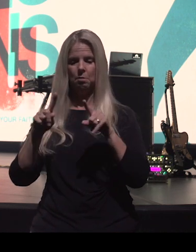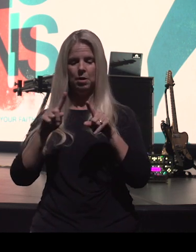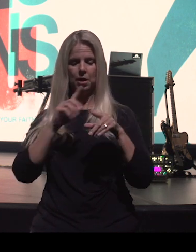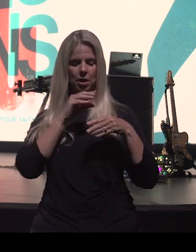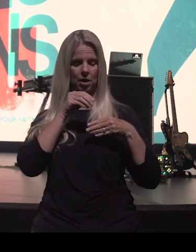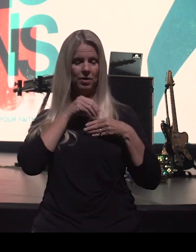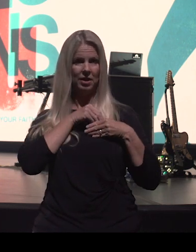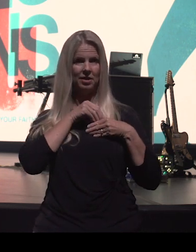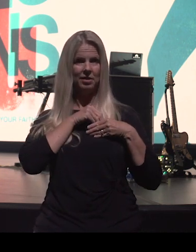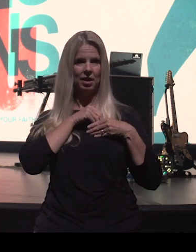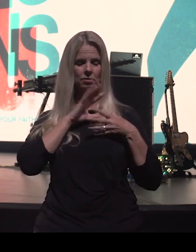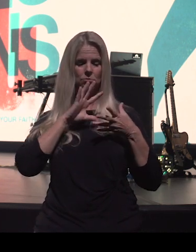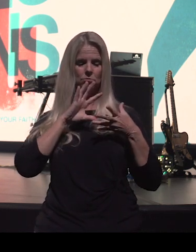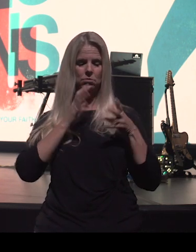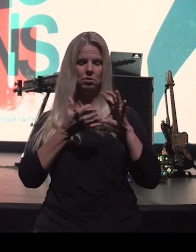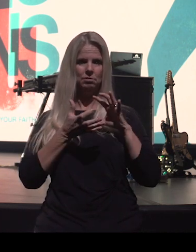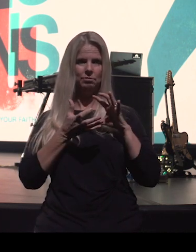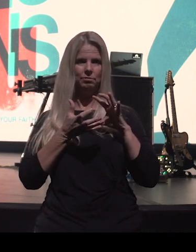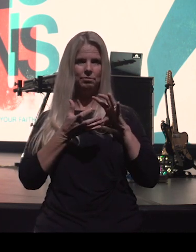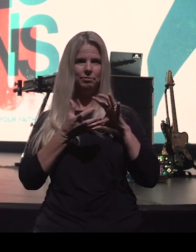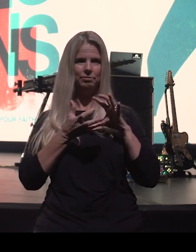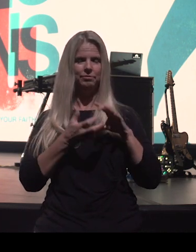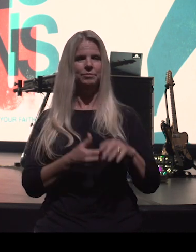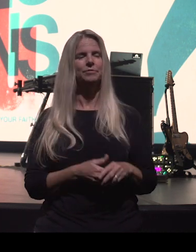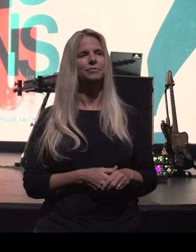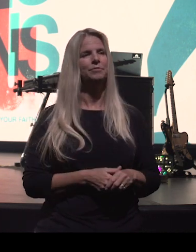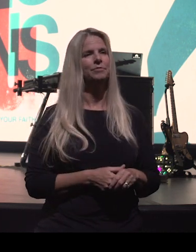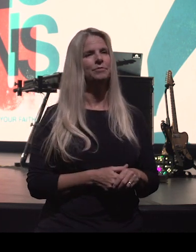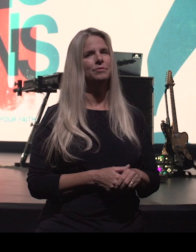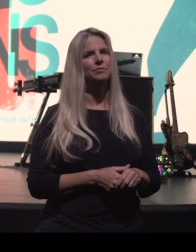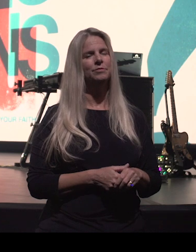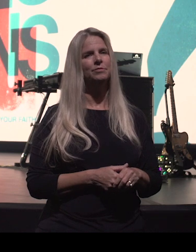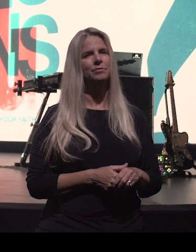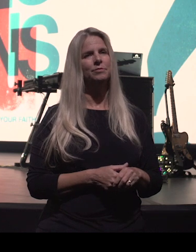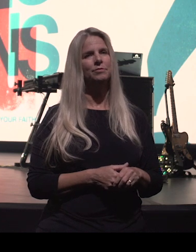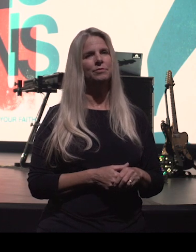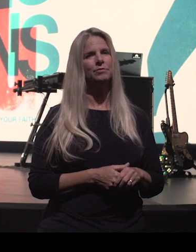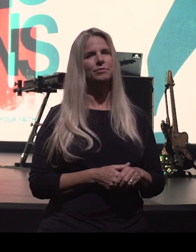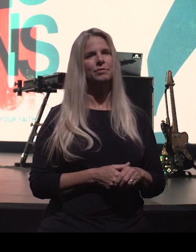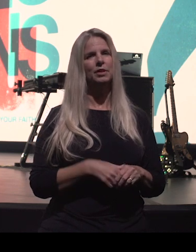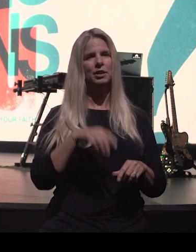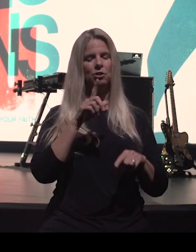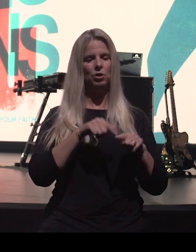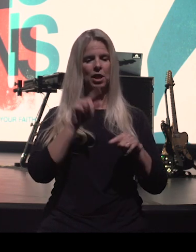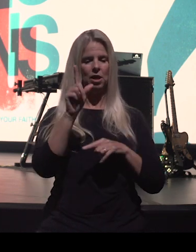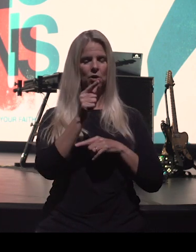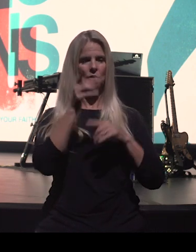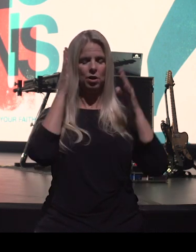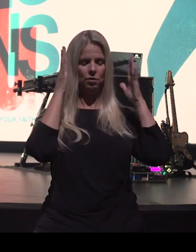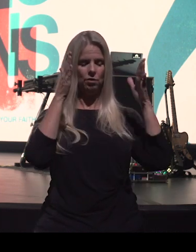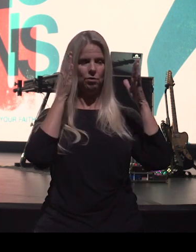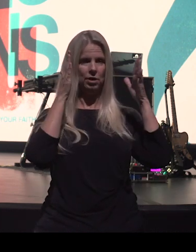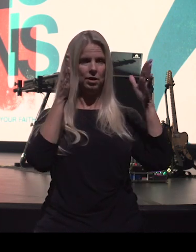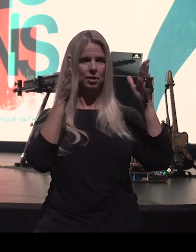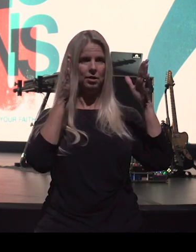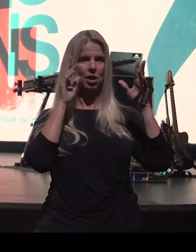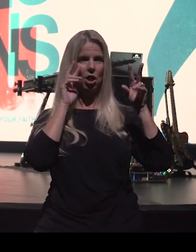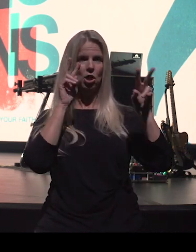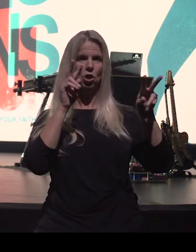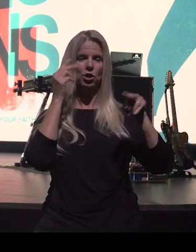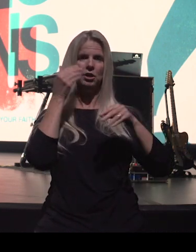be a little mess? This is why you can't just focus on looking good as a